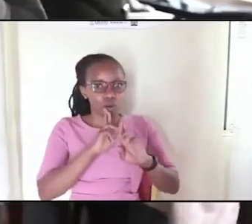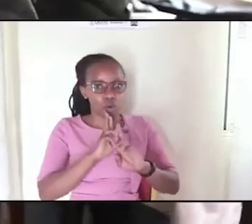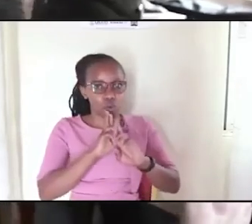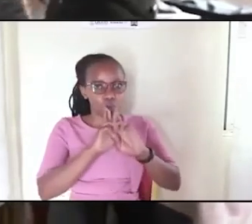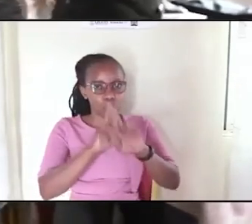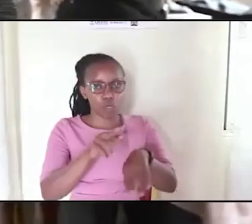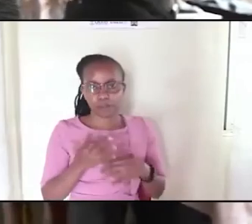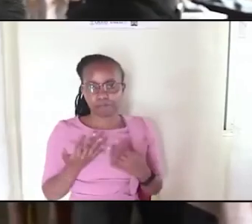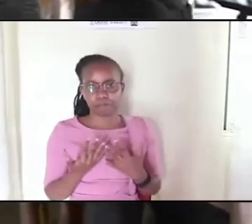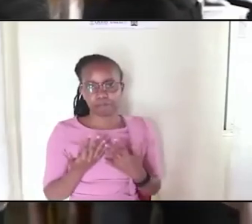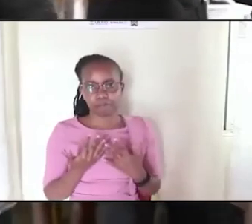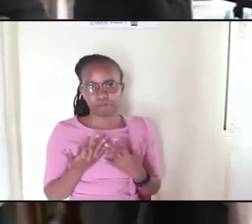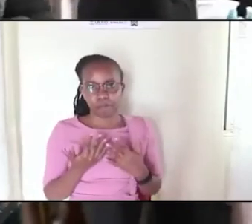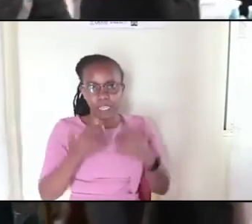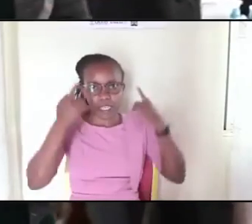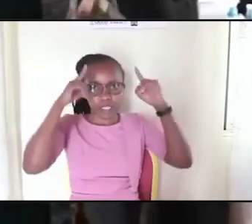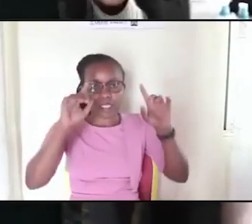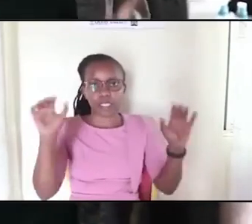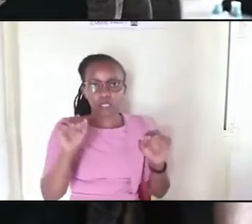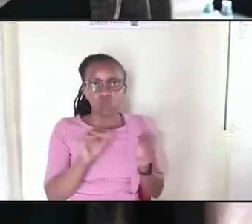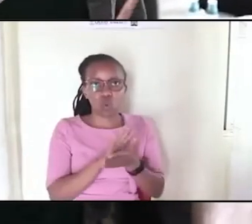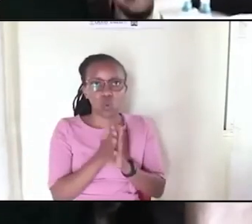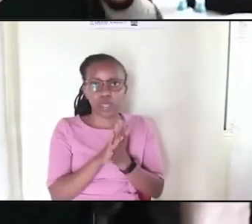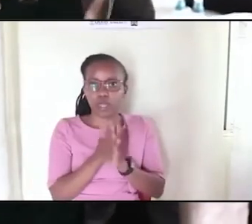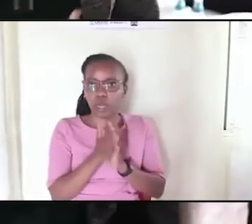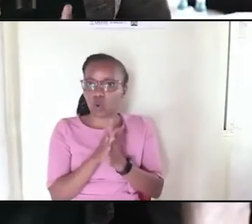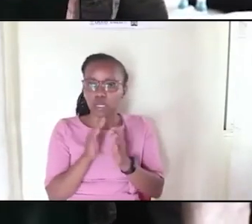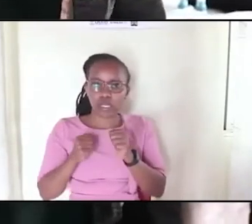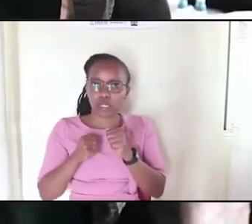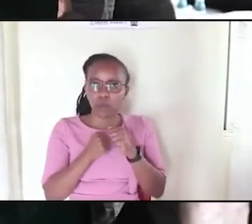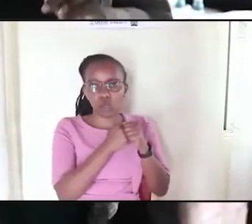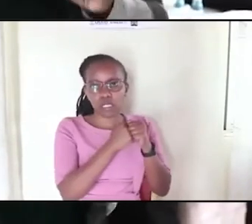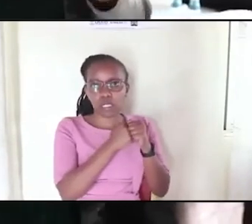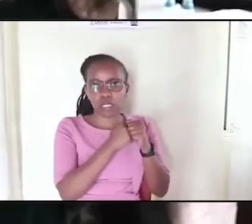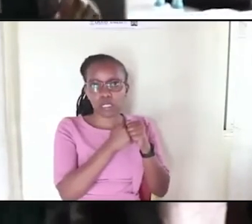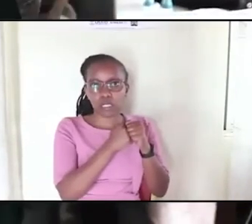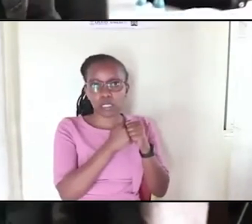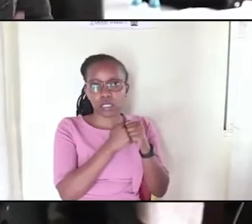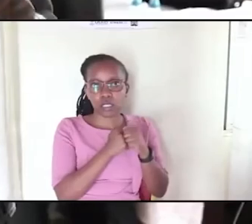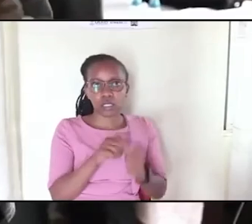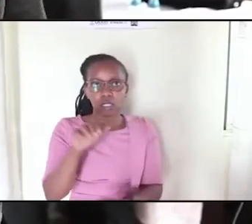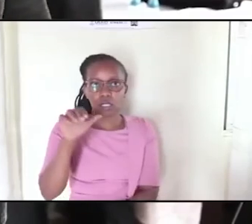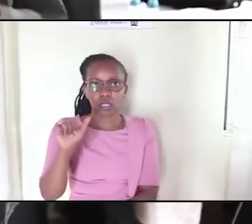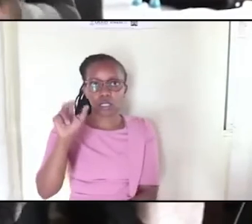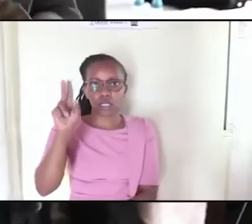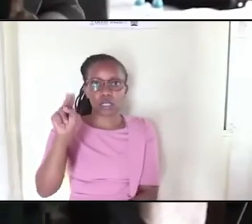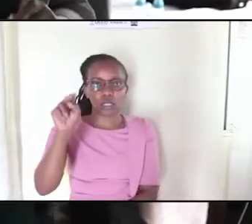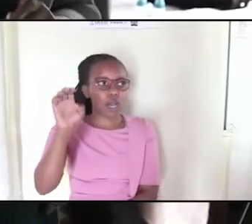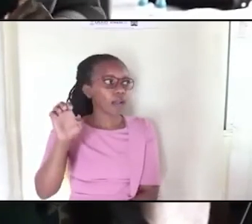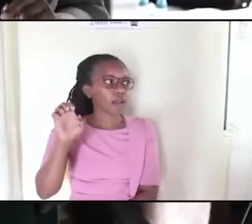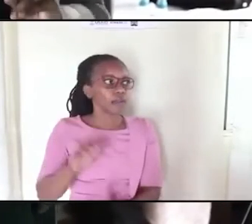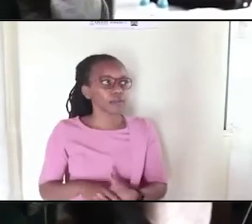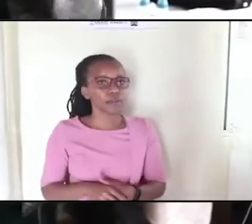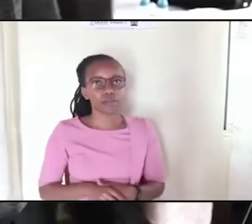will not have been possible without the support of one, Anne